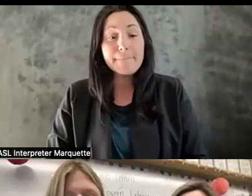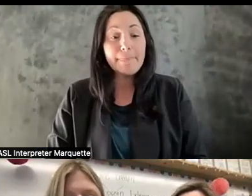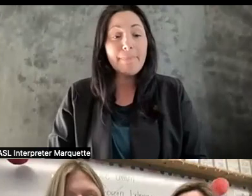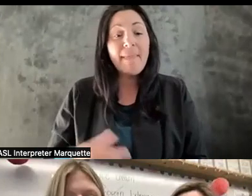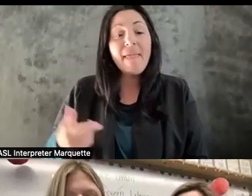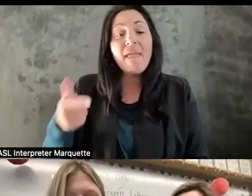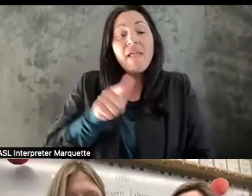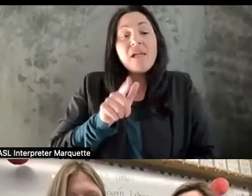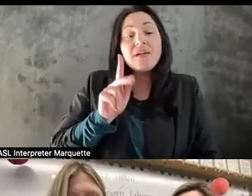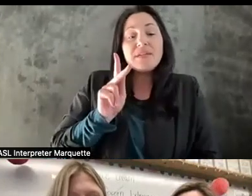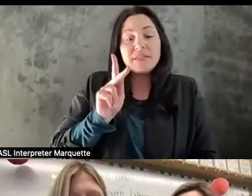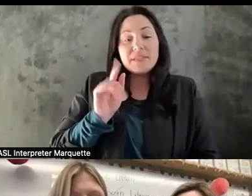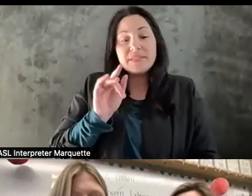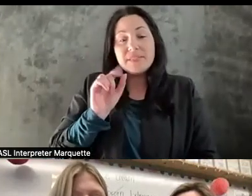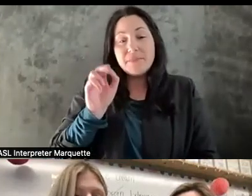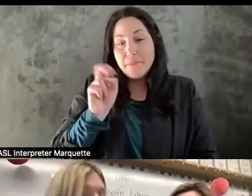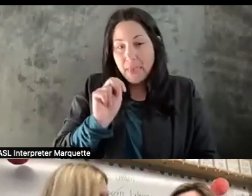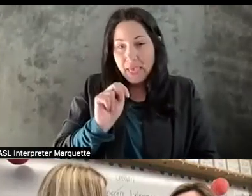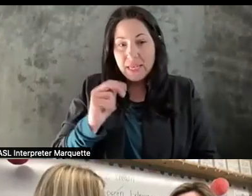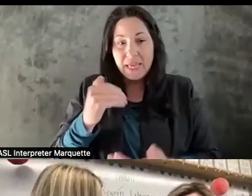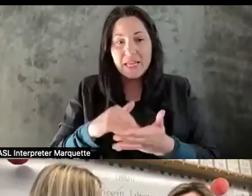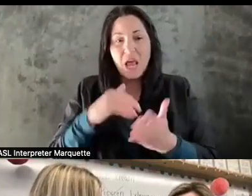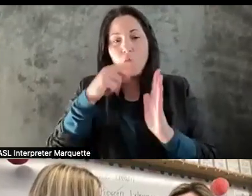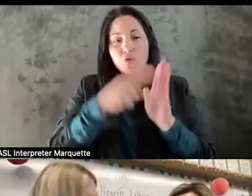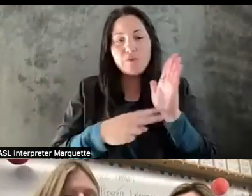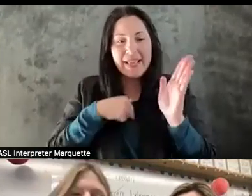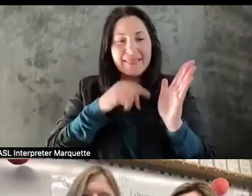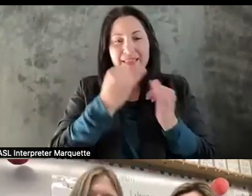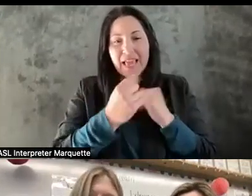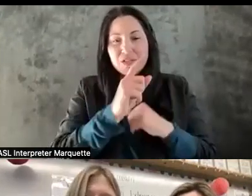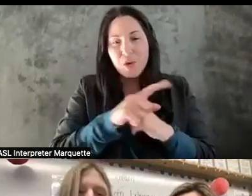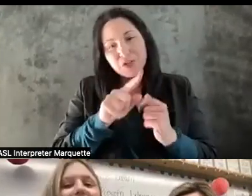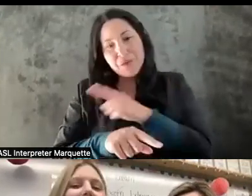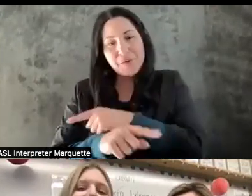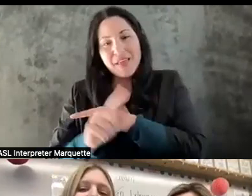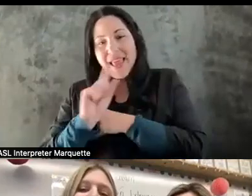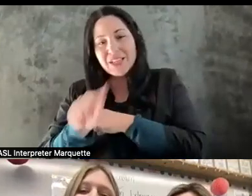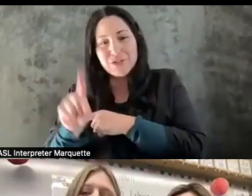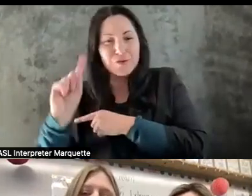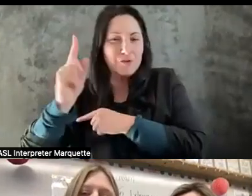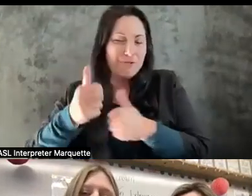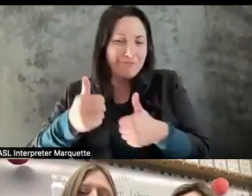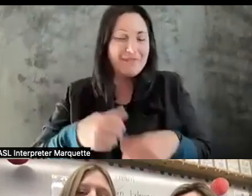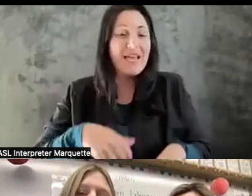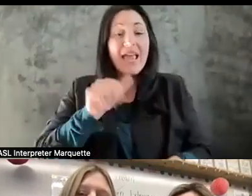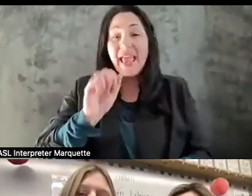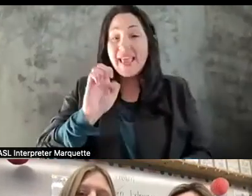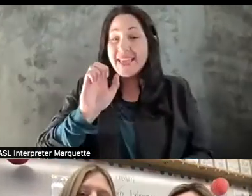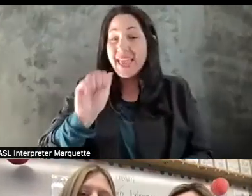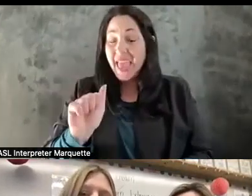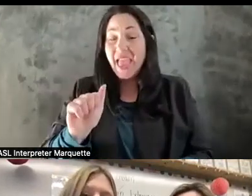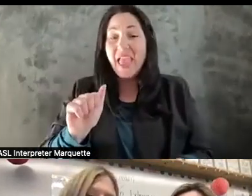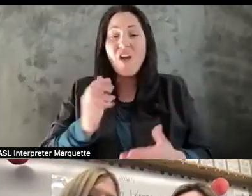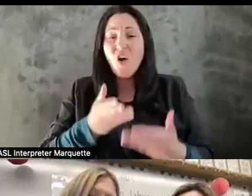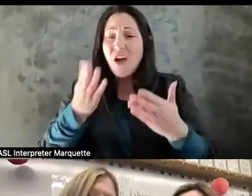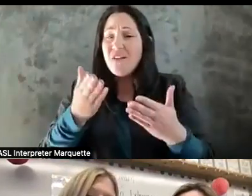And we are back. I'll read our last question Okay. and you answer it. How about that? Sure. Does AEA offer any